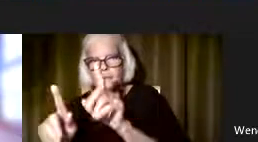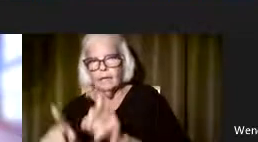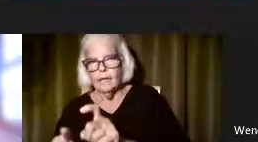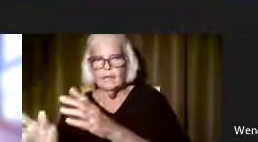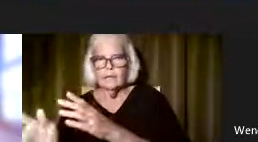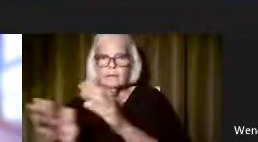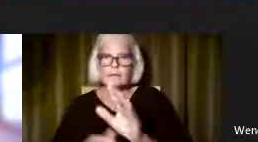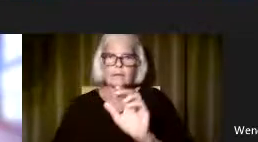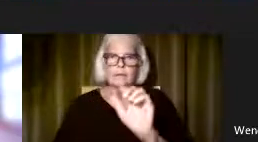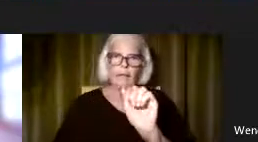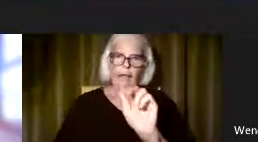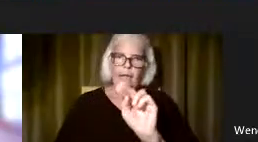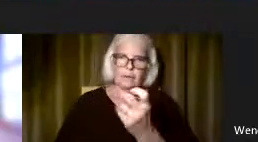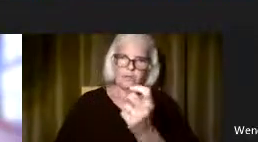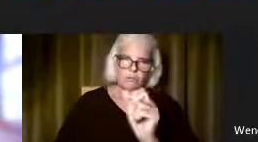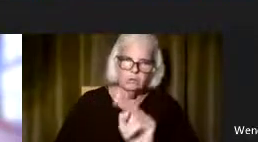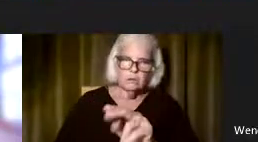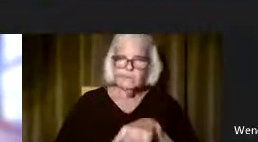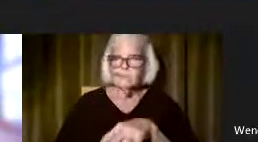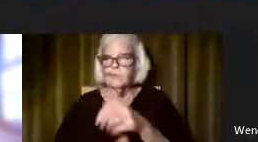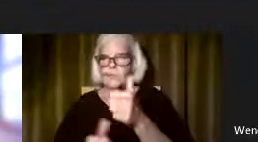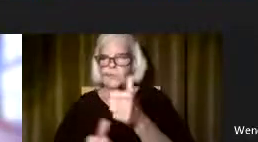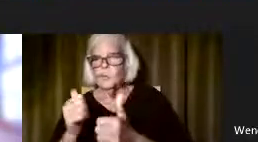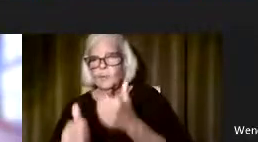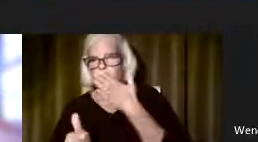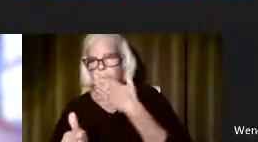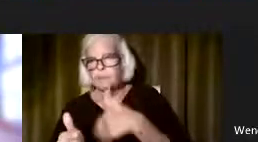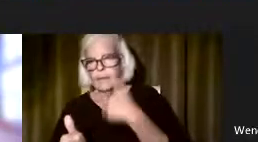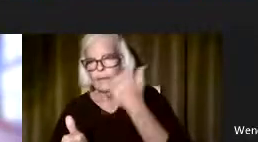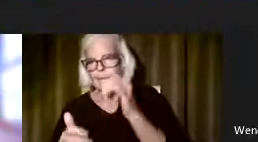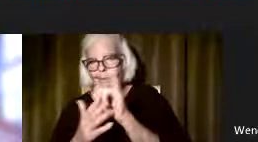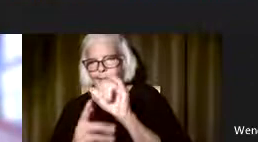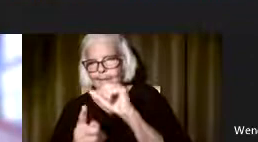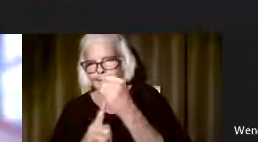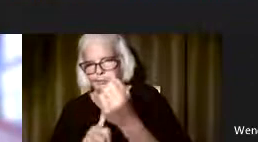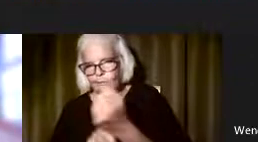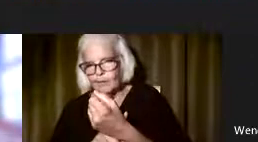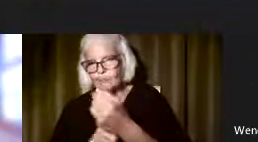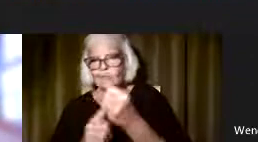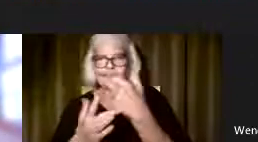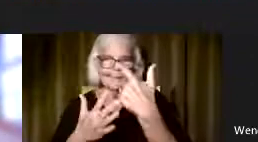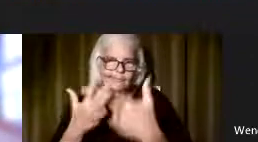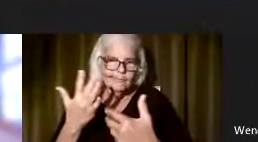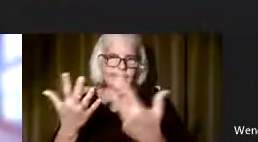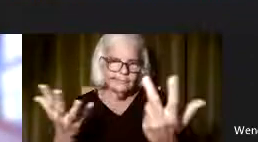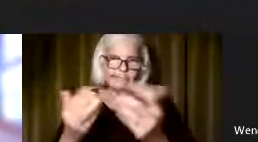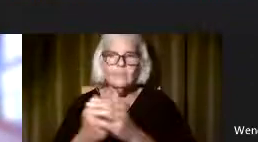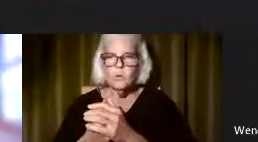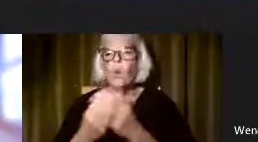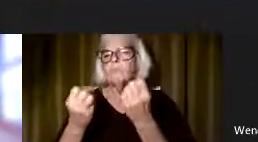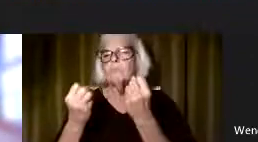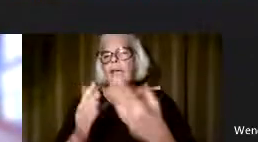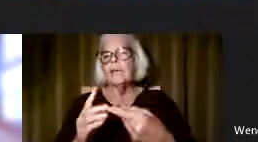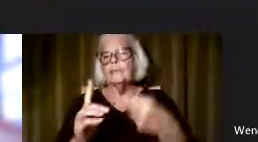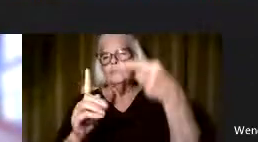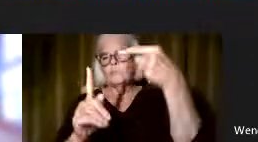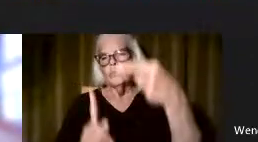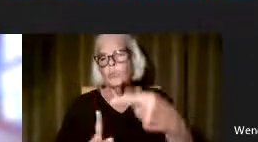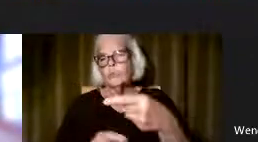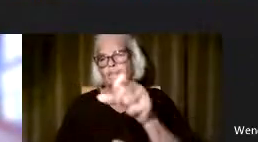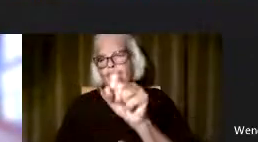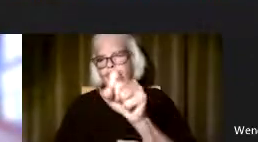another? So there's a lot of different talking points here. So